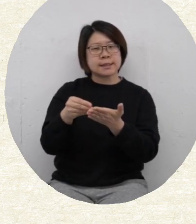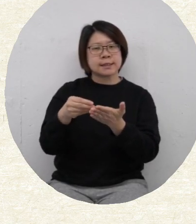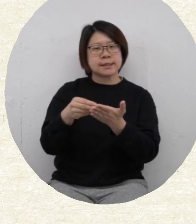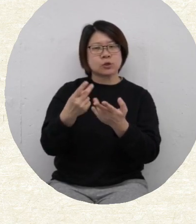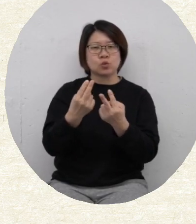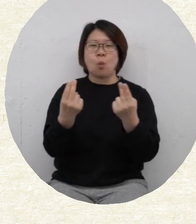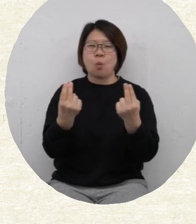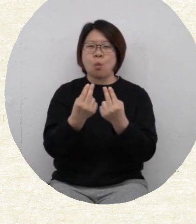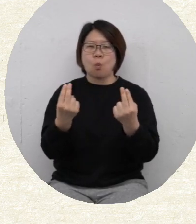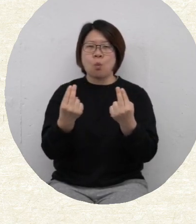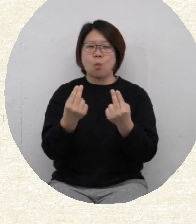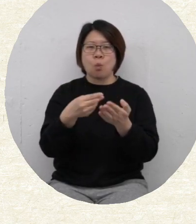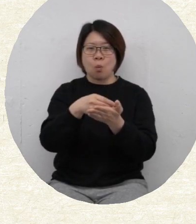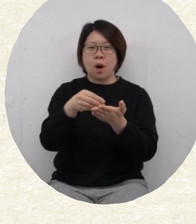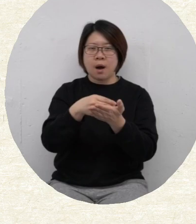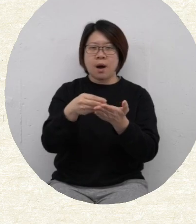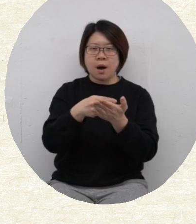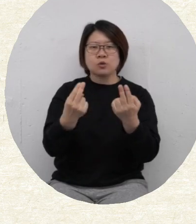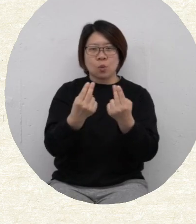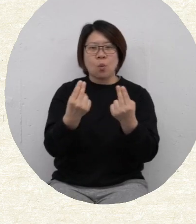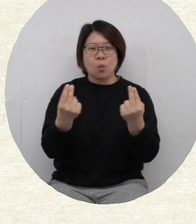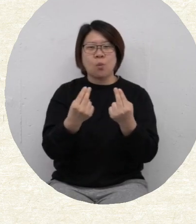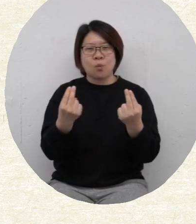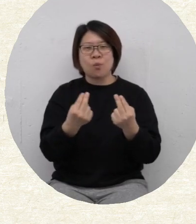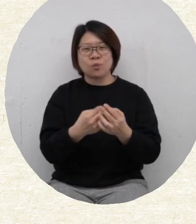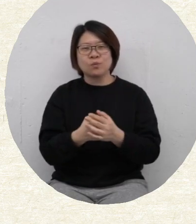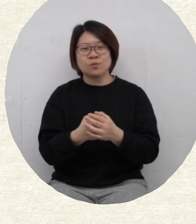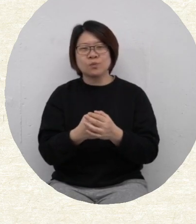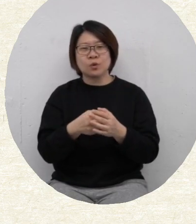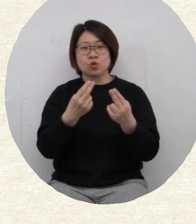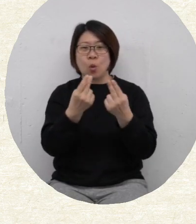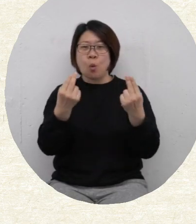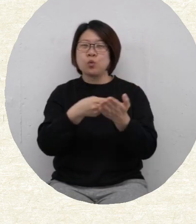we have been consuming day in and day out,